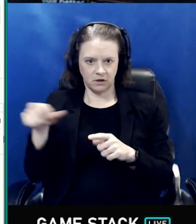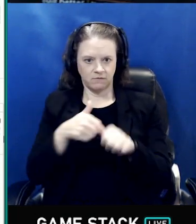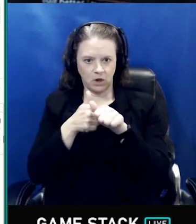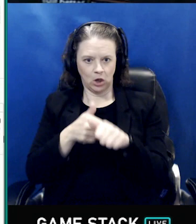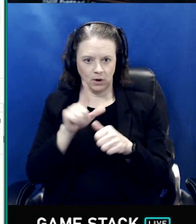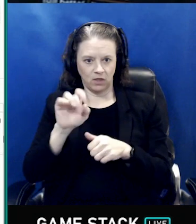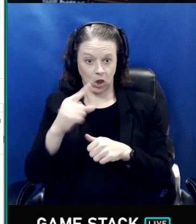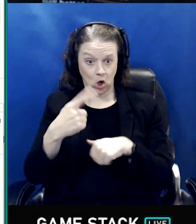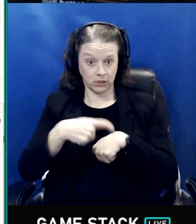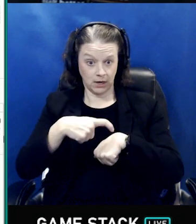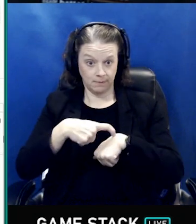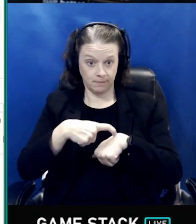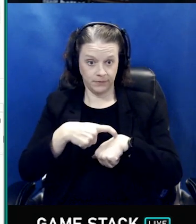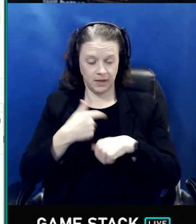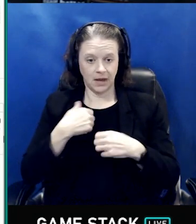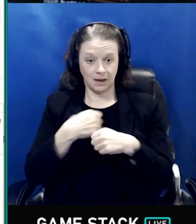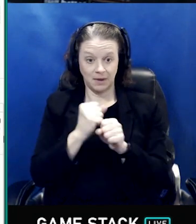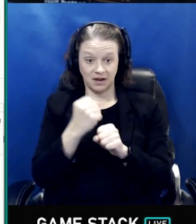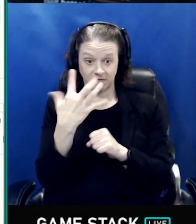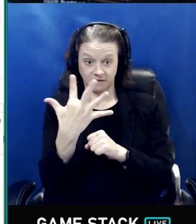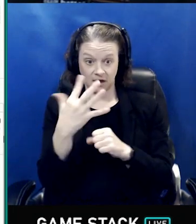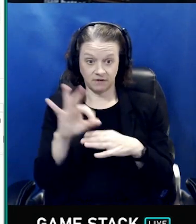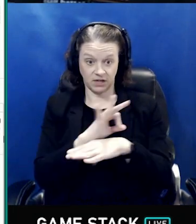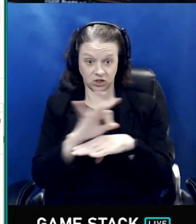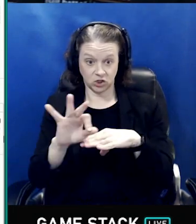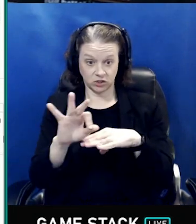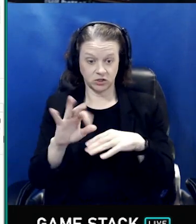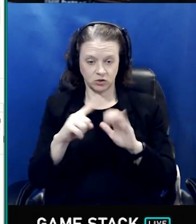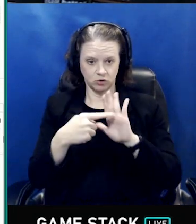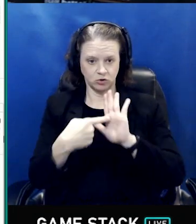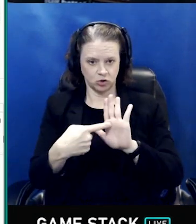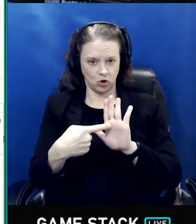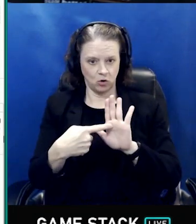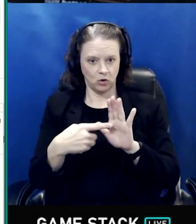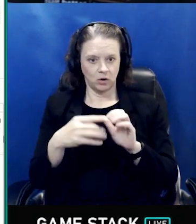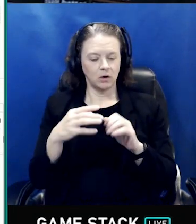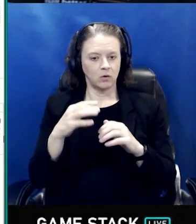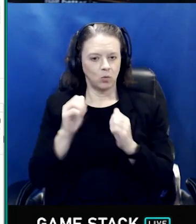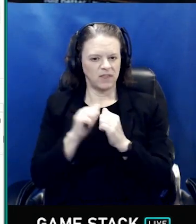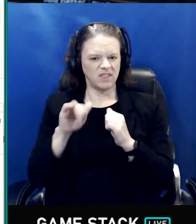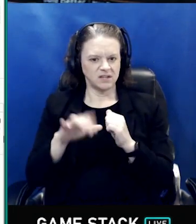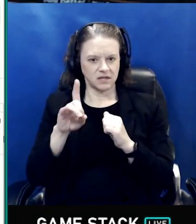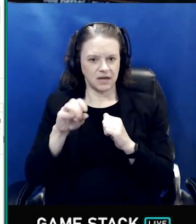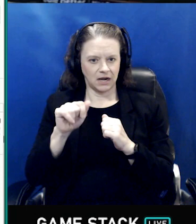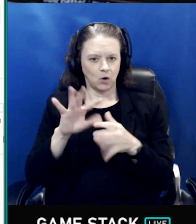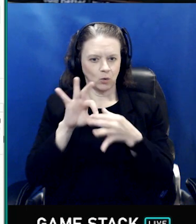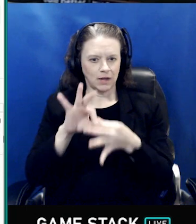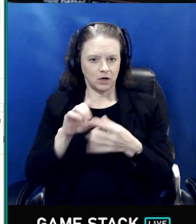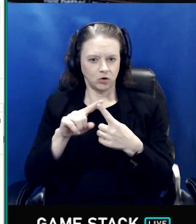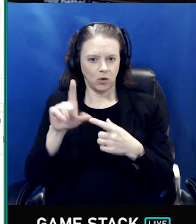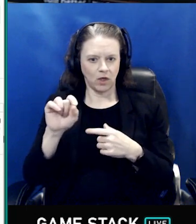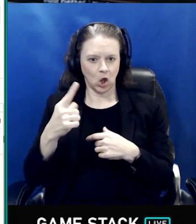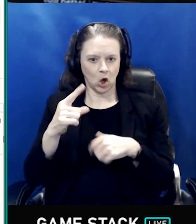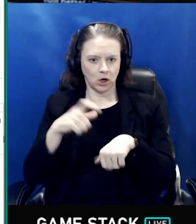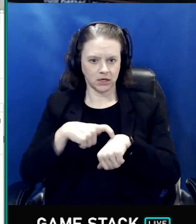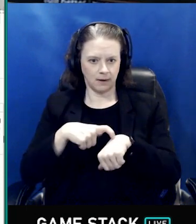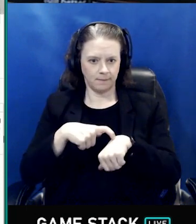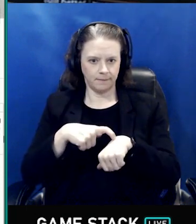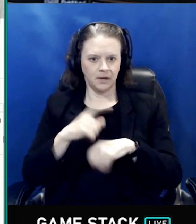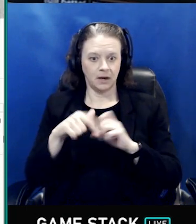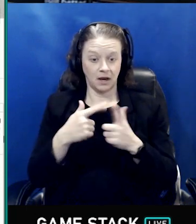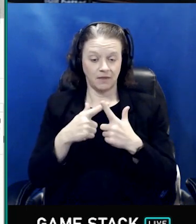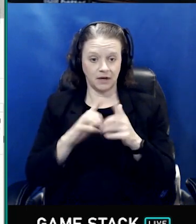I just made 5 functions to filter and distribute data according to log type, and just made